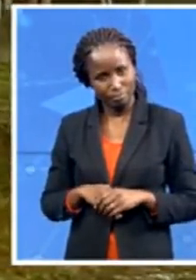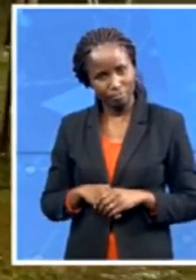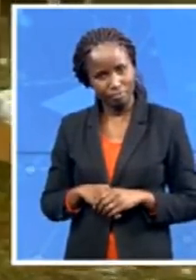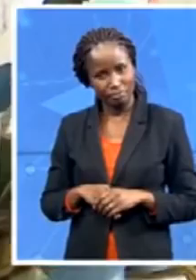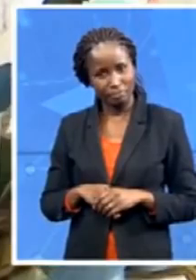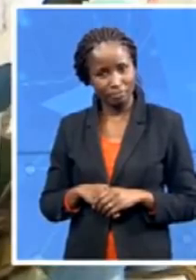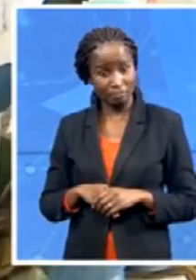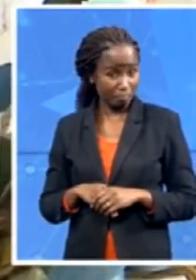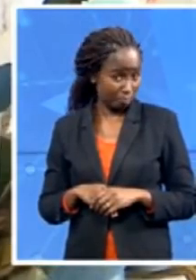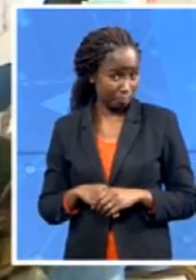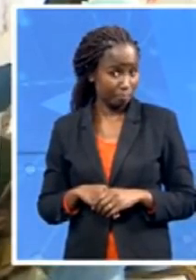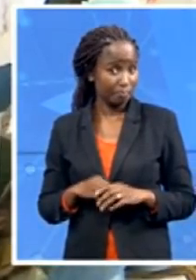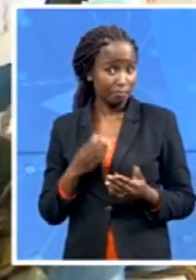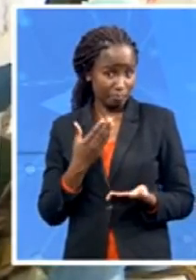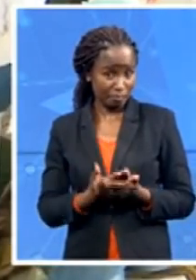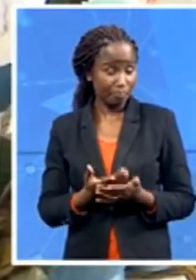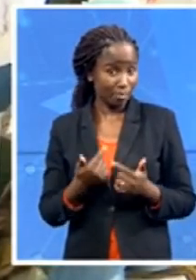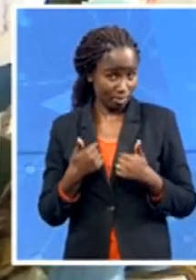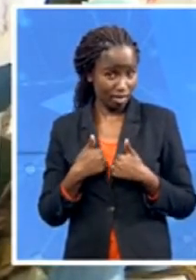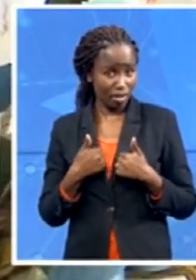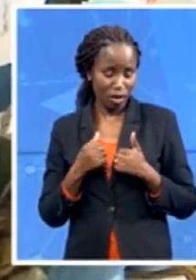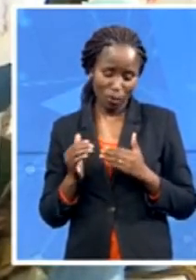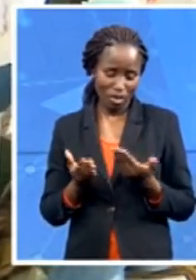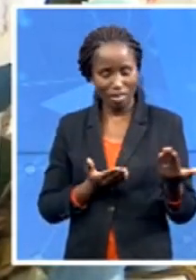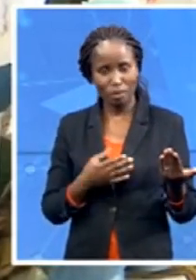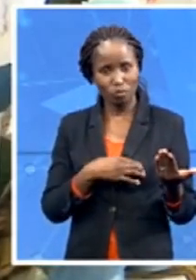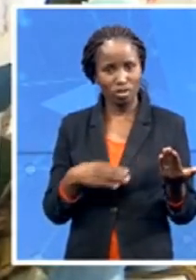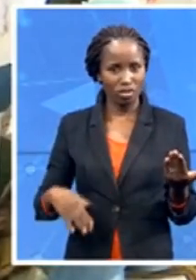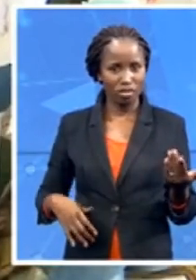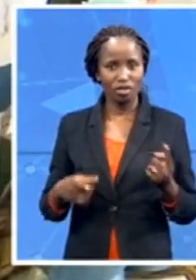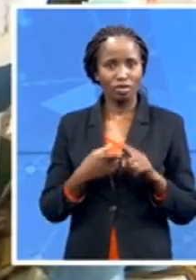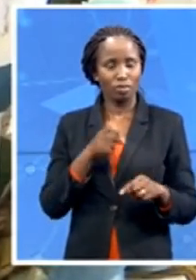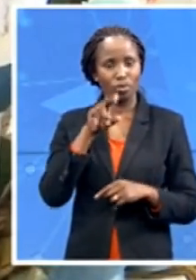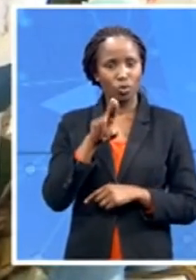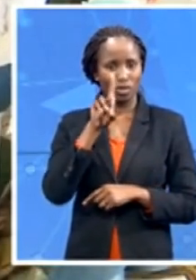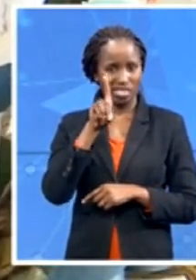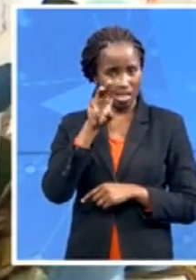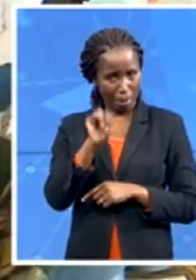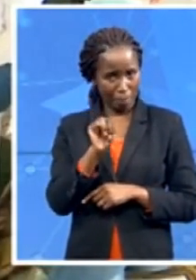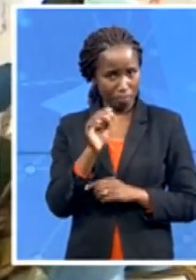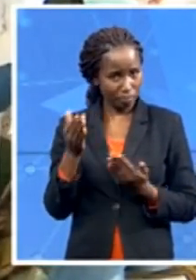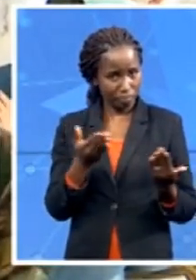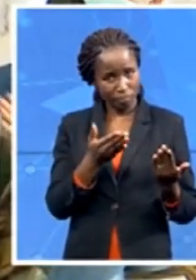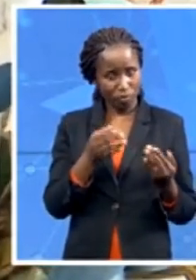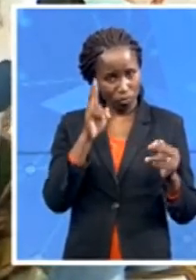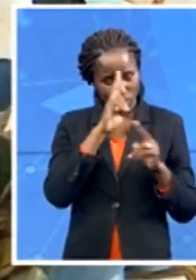Can I welcome the President of the United Democratic Movement, Honorable H.B. Holomisa?